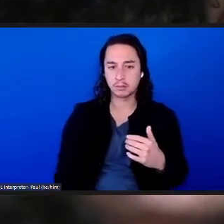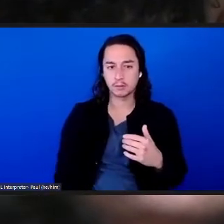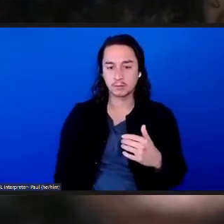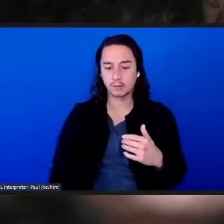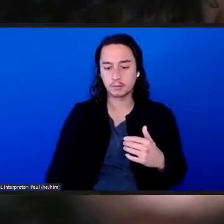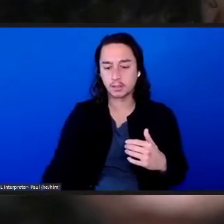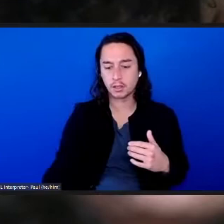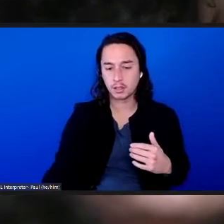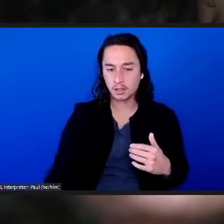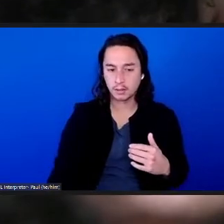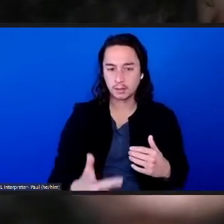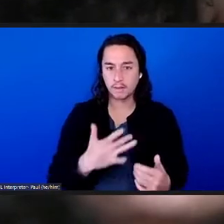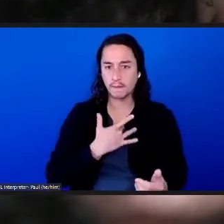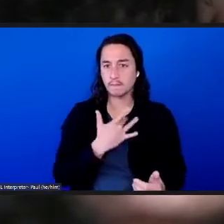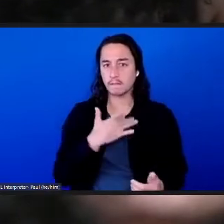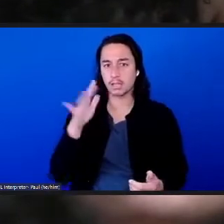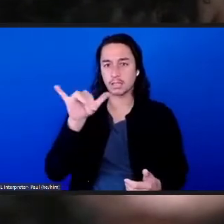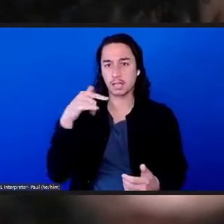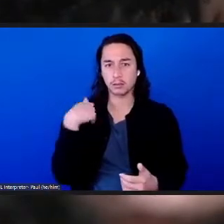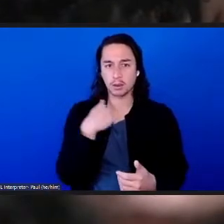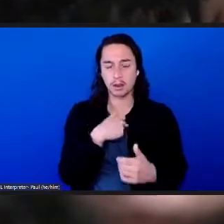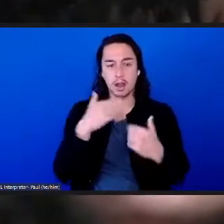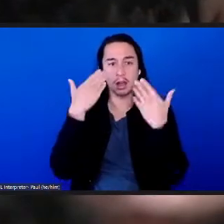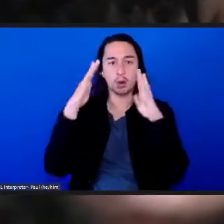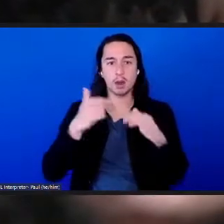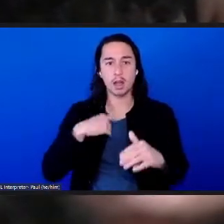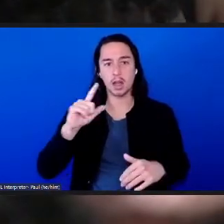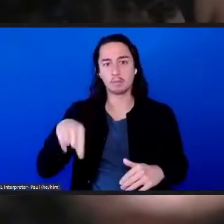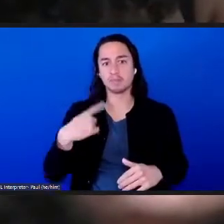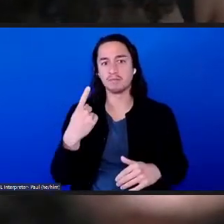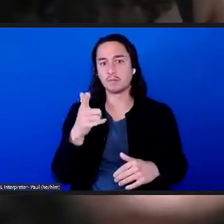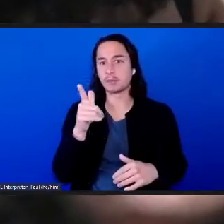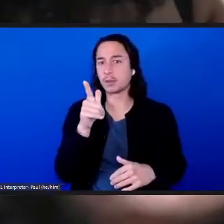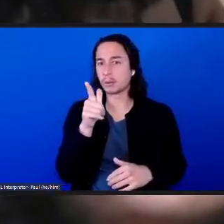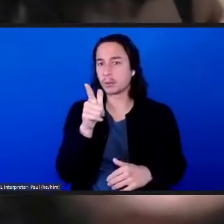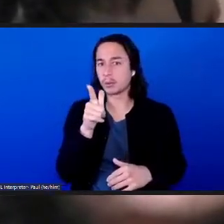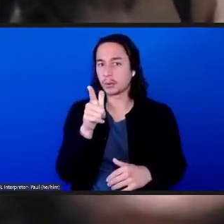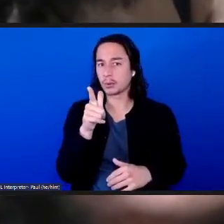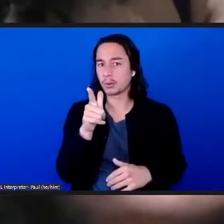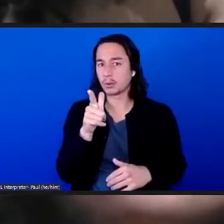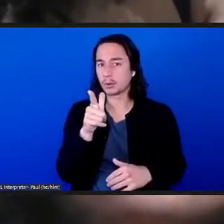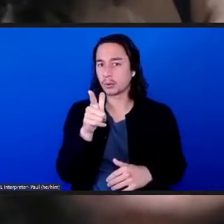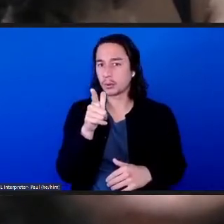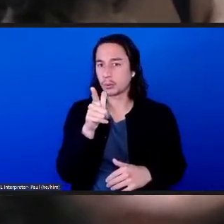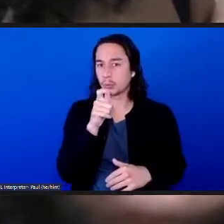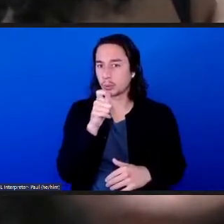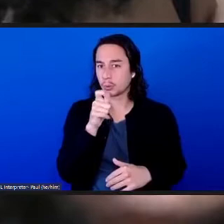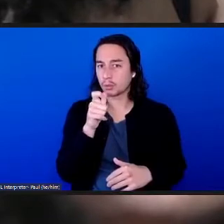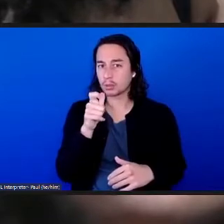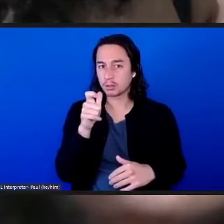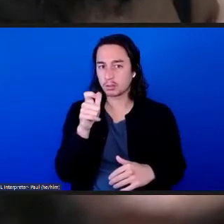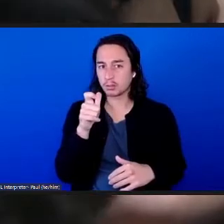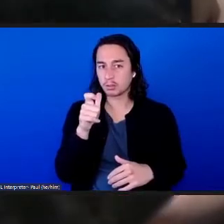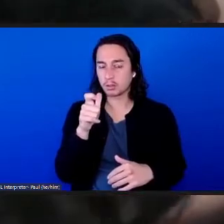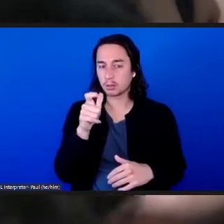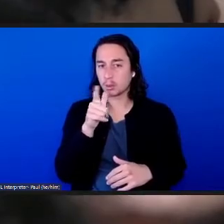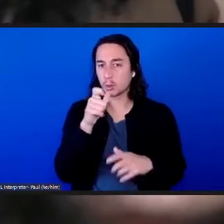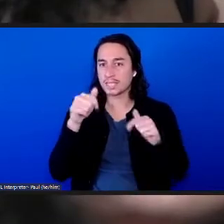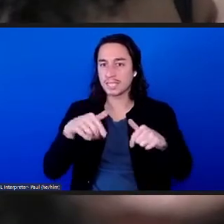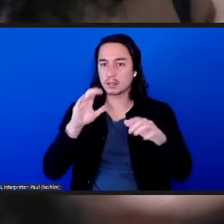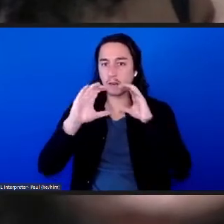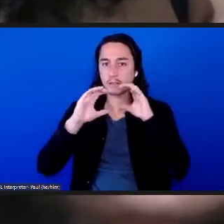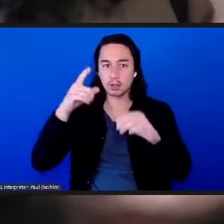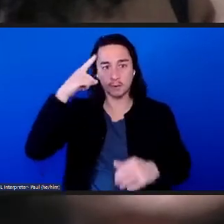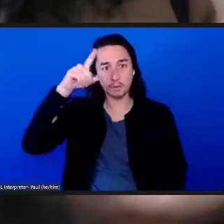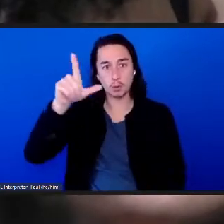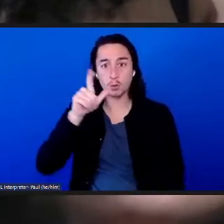It feels like we're like, I don't know, I'm just like, who are we, and who is this conversation for? You know what I mean?